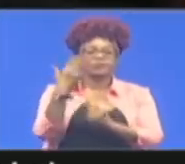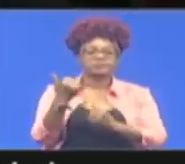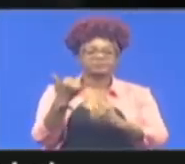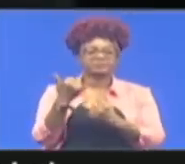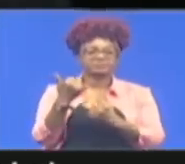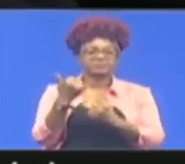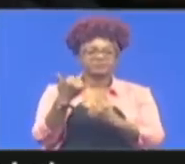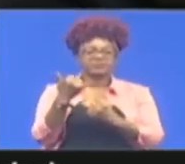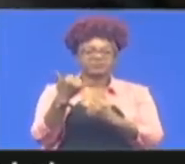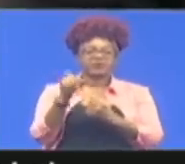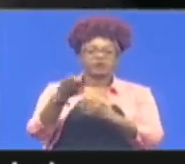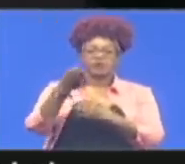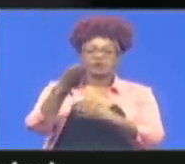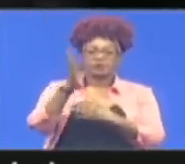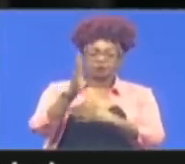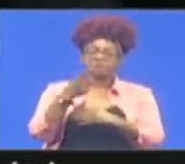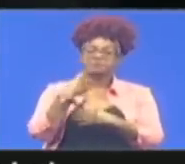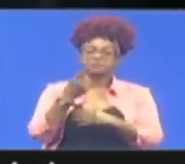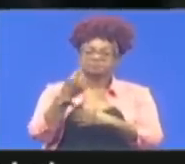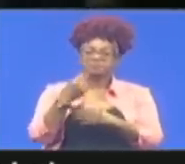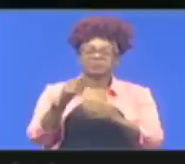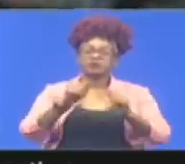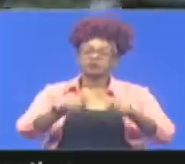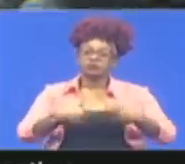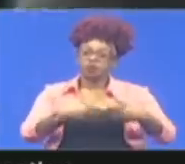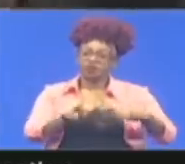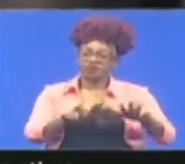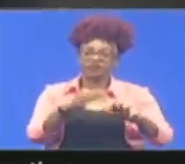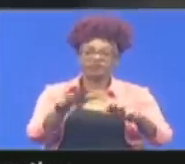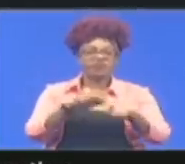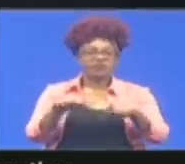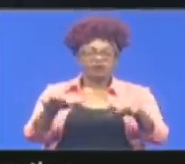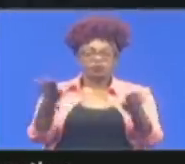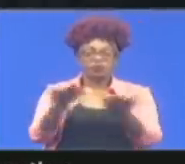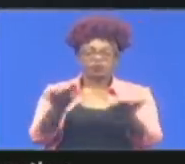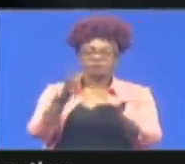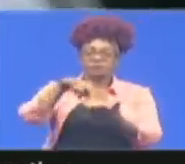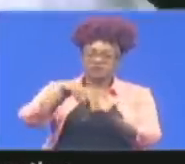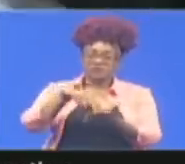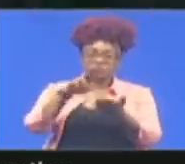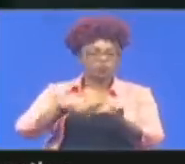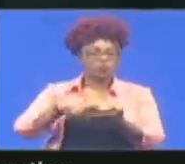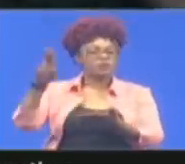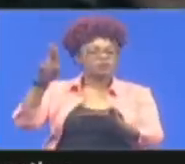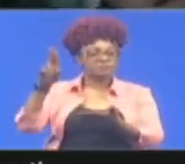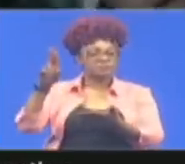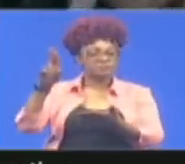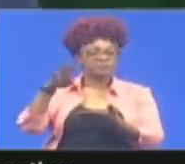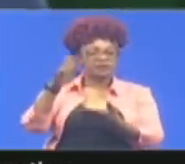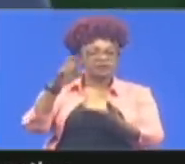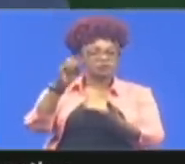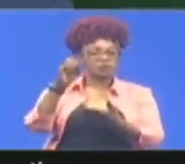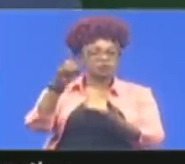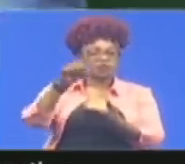And God said unto Moses, take off your shoes, for the ground on which you stand is holy. Exodus 3:5.